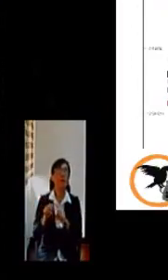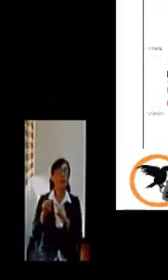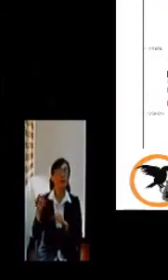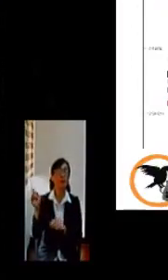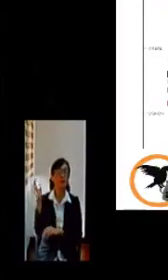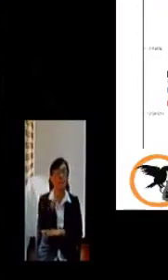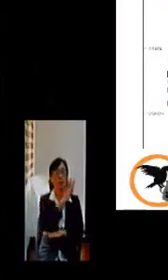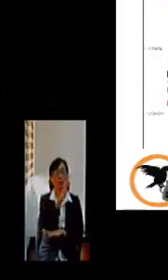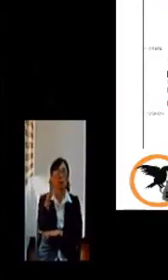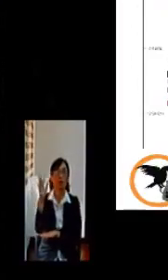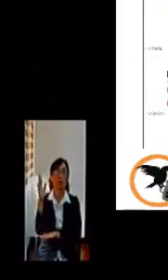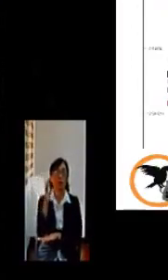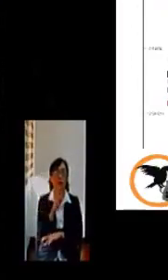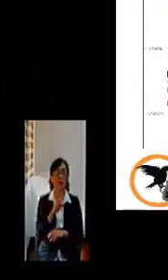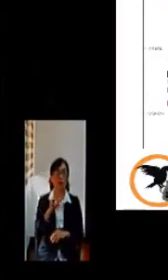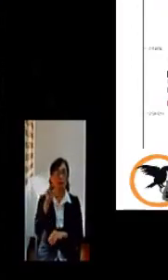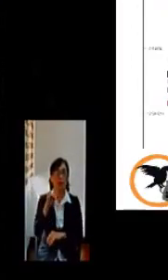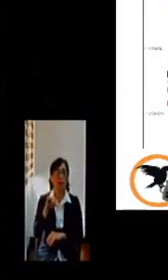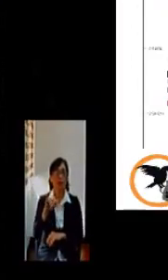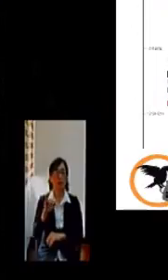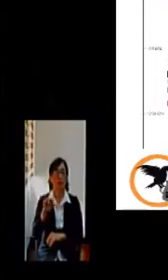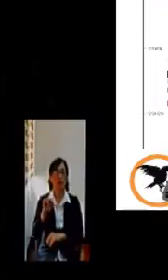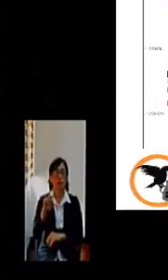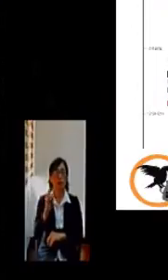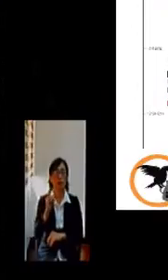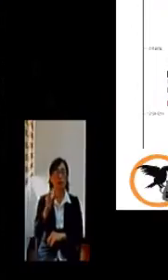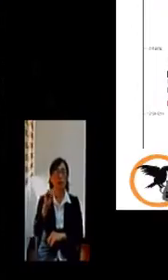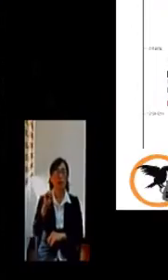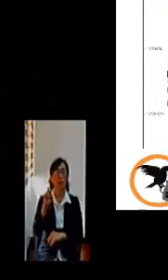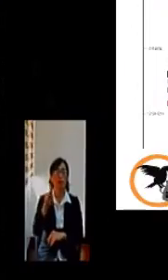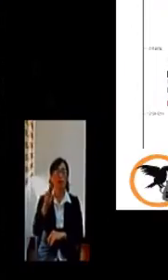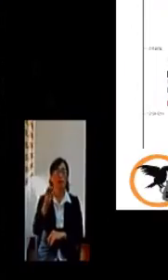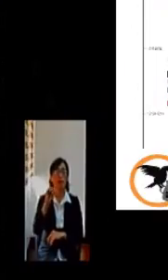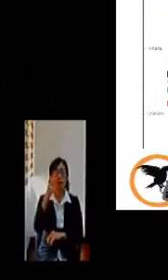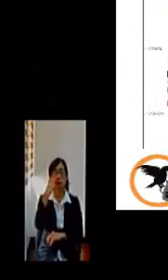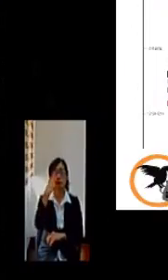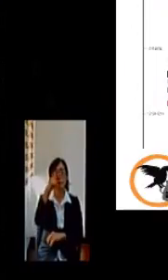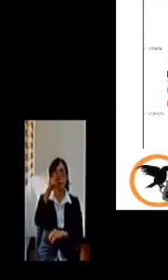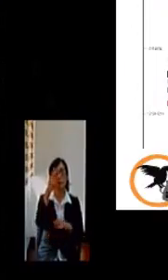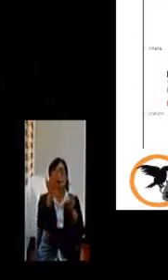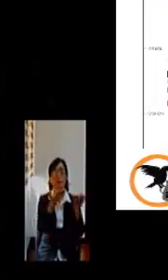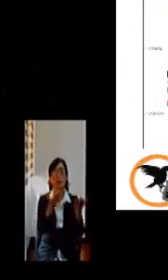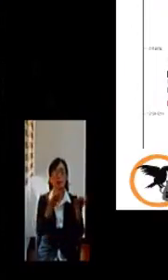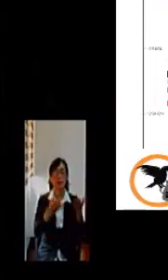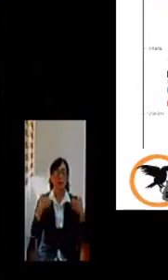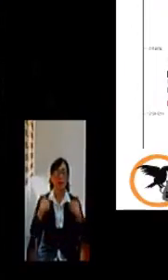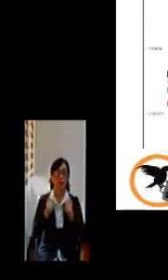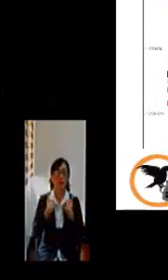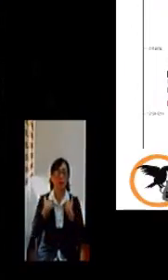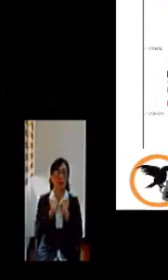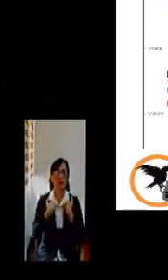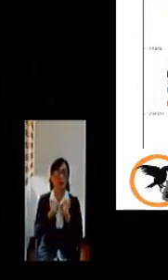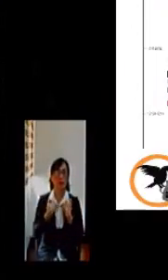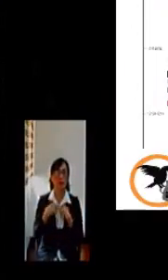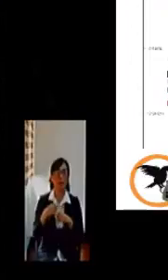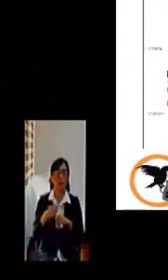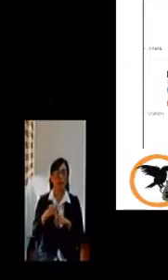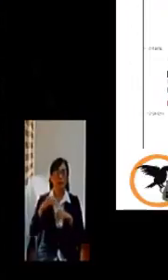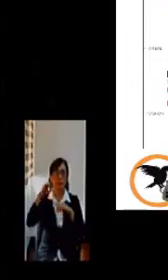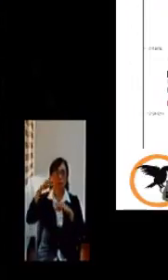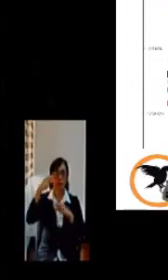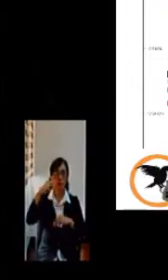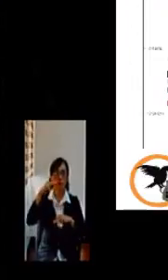lowland forest in Mindoro. But we can see here that the species is living in sub-optimum level. The